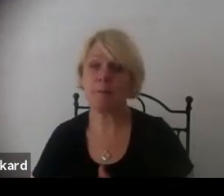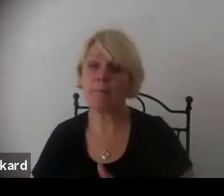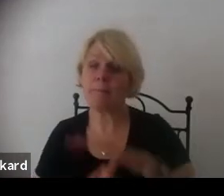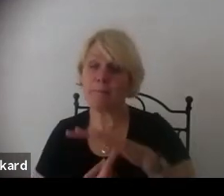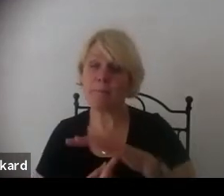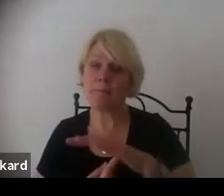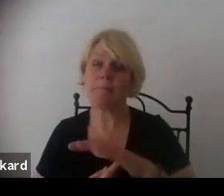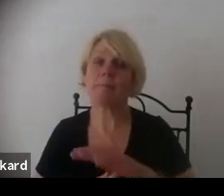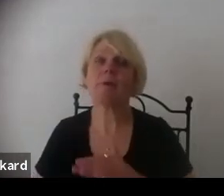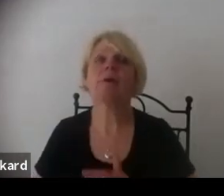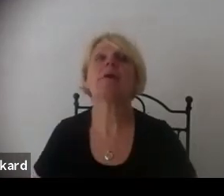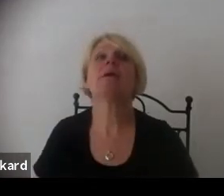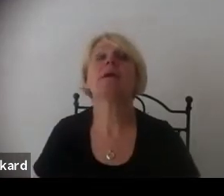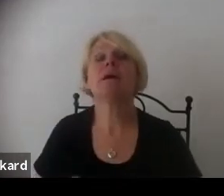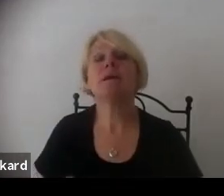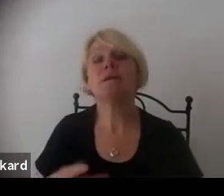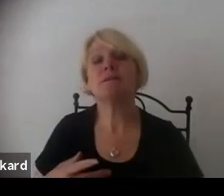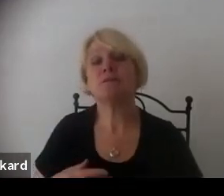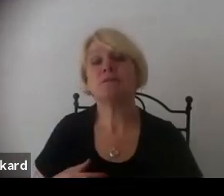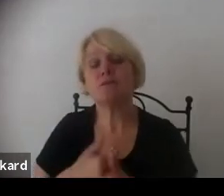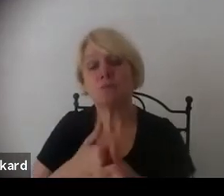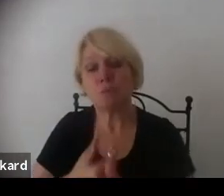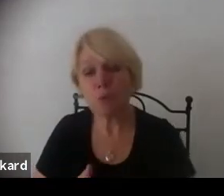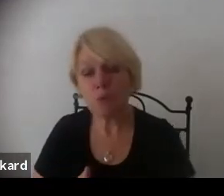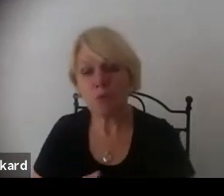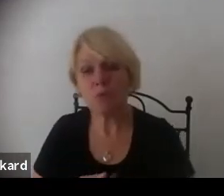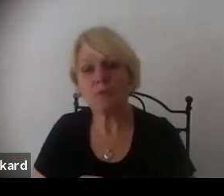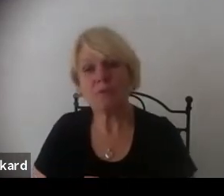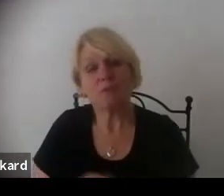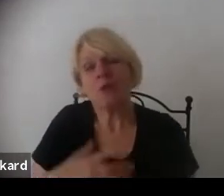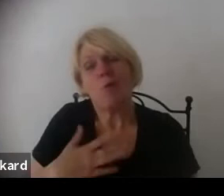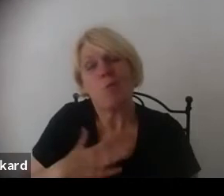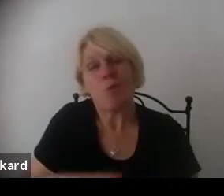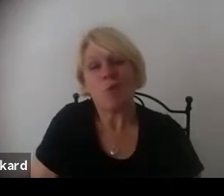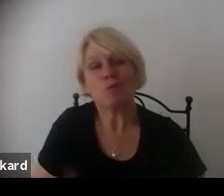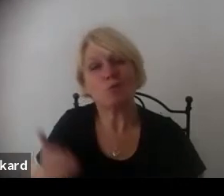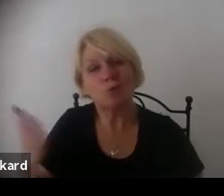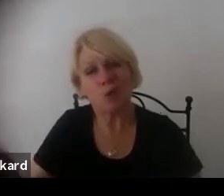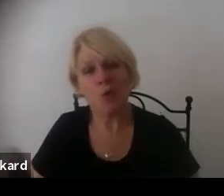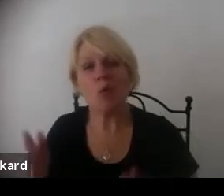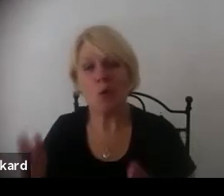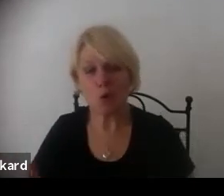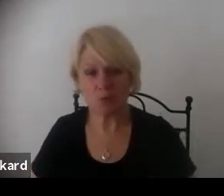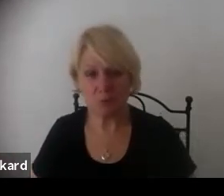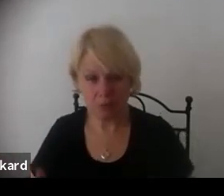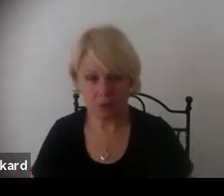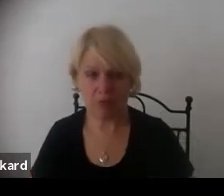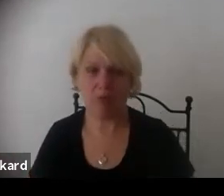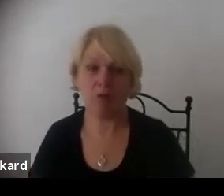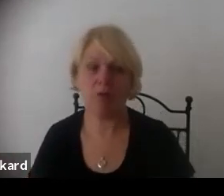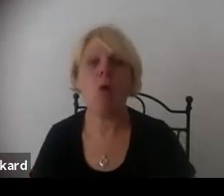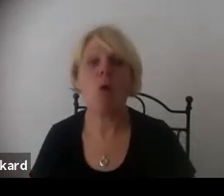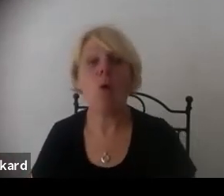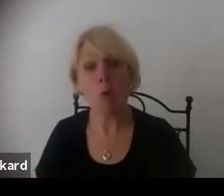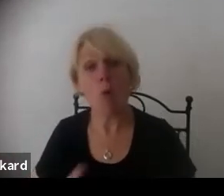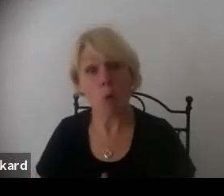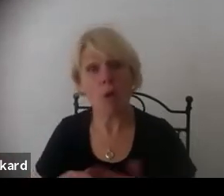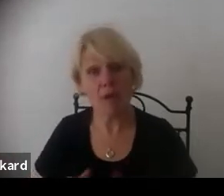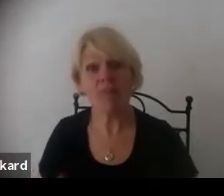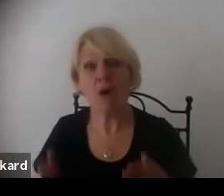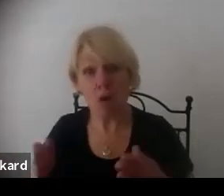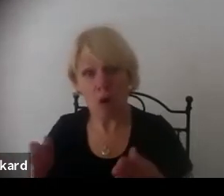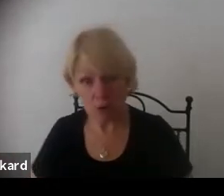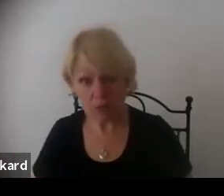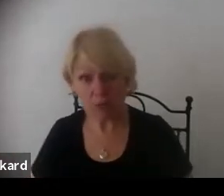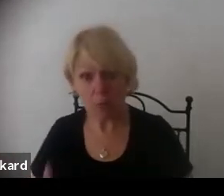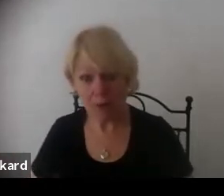out of hospital, or when they've been in hospital to help them get back to normal life. We're not focusing on